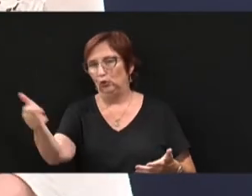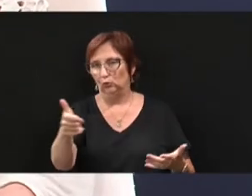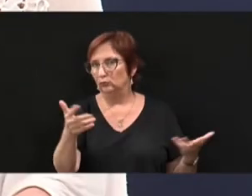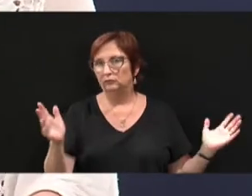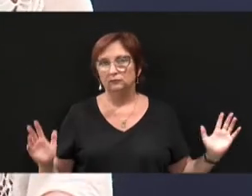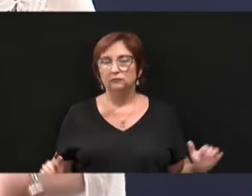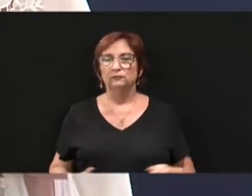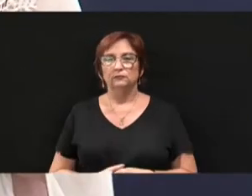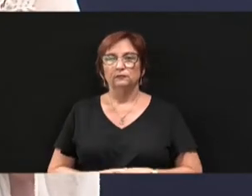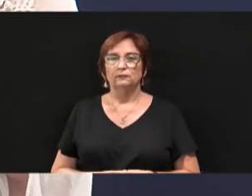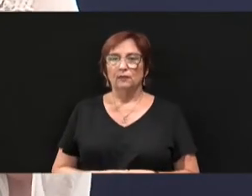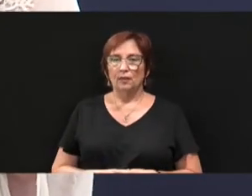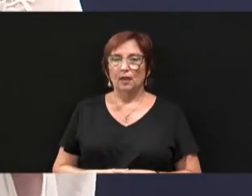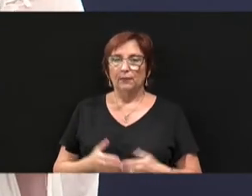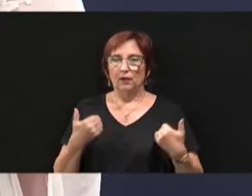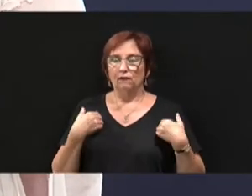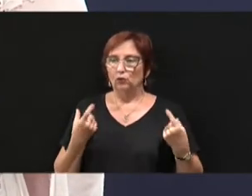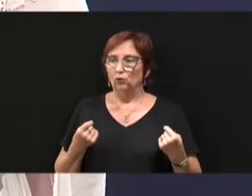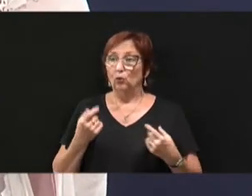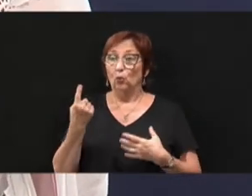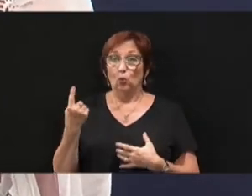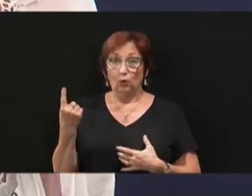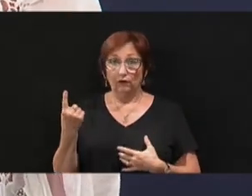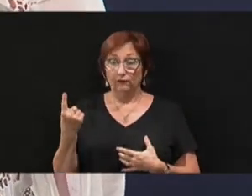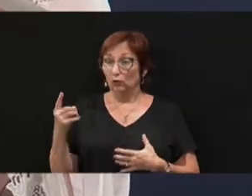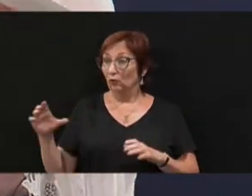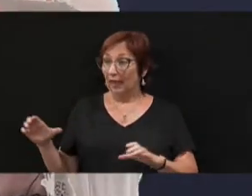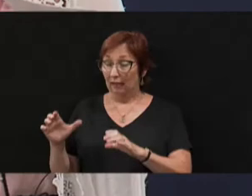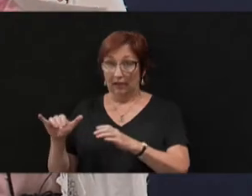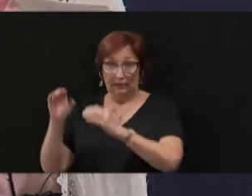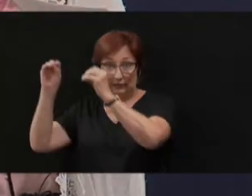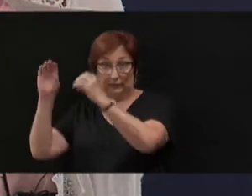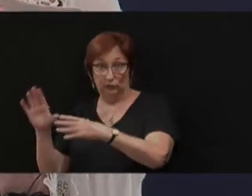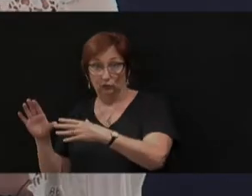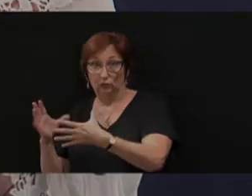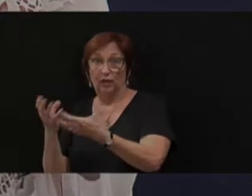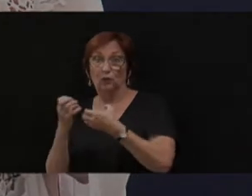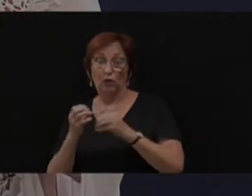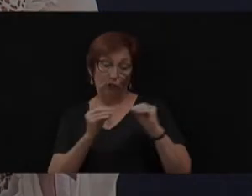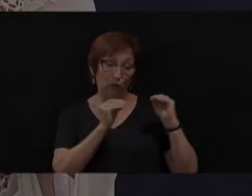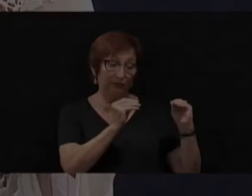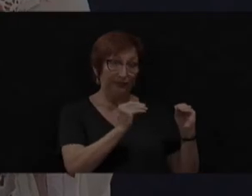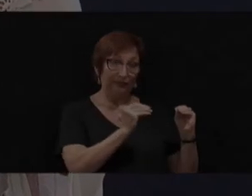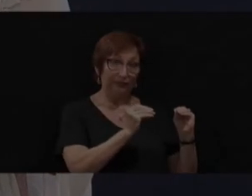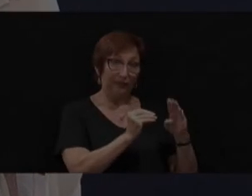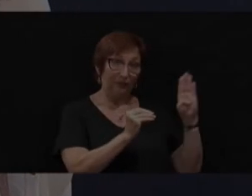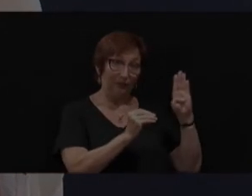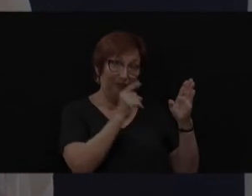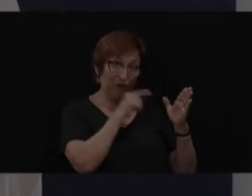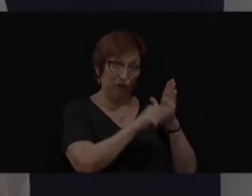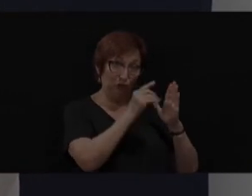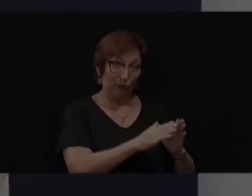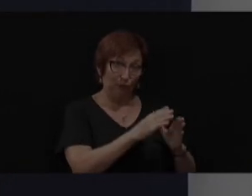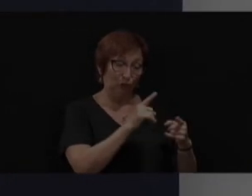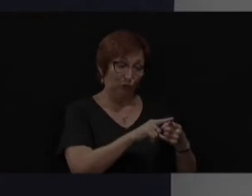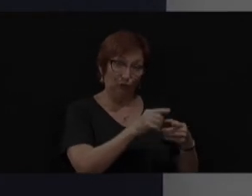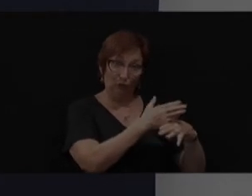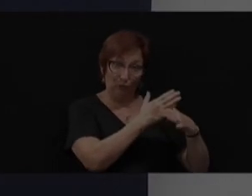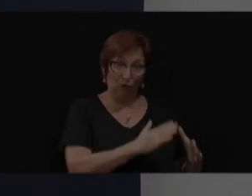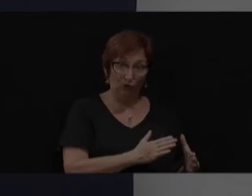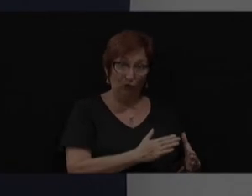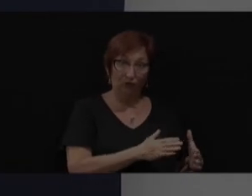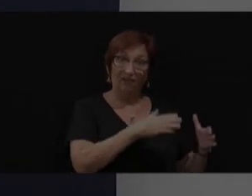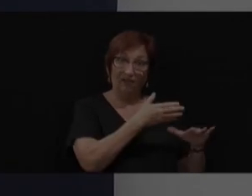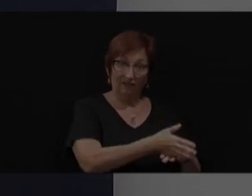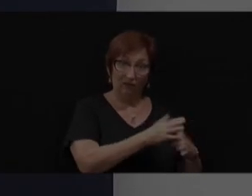What I'm going to have you do is one of you be a teacher, and I want you to teach the B checker to your partner, and then after you've done